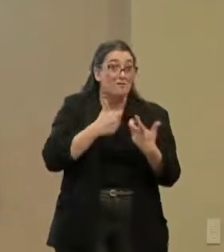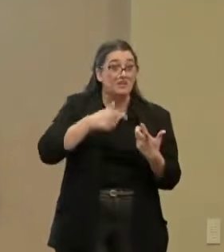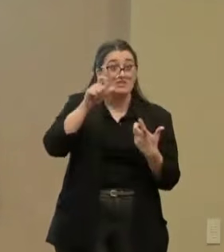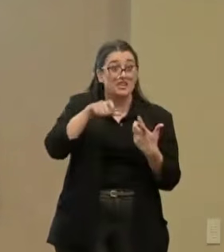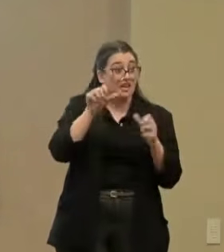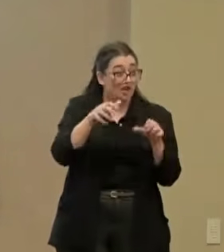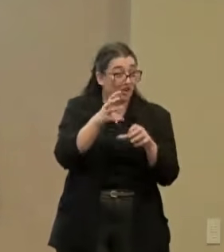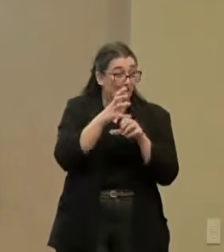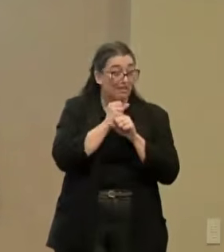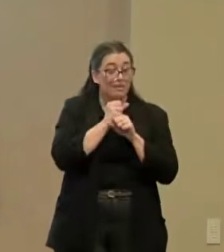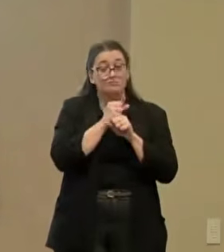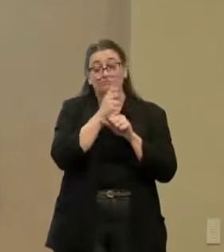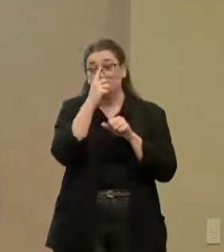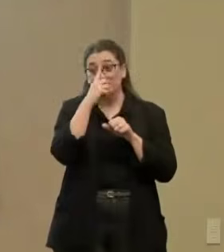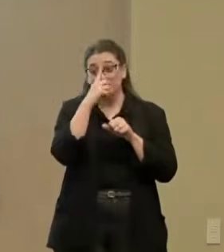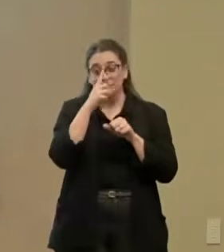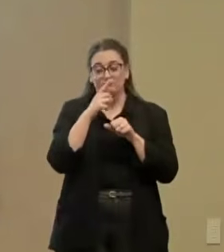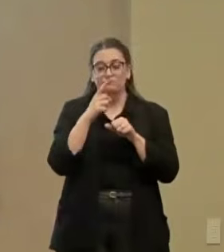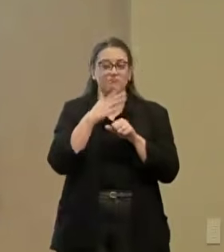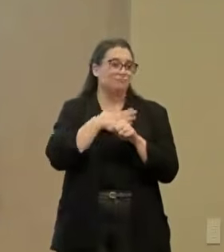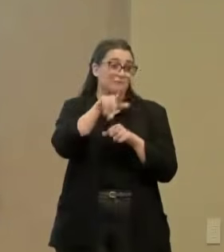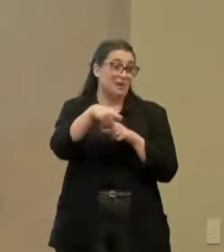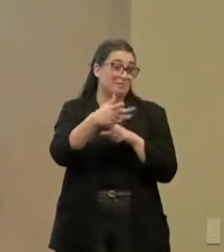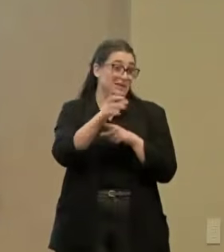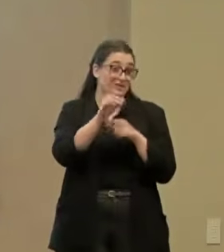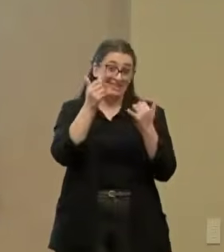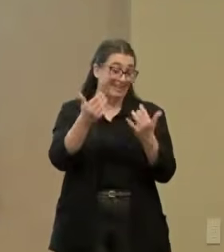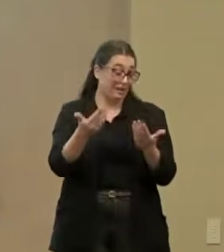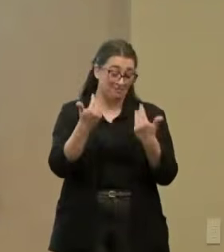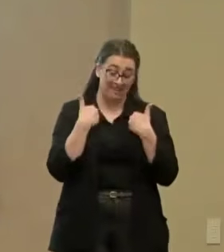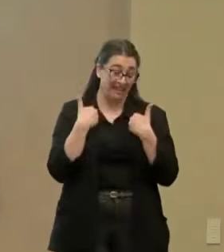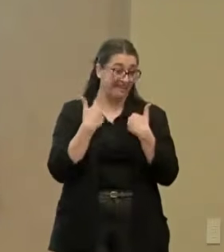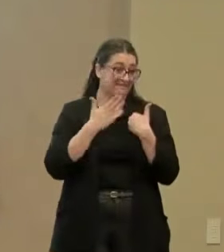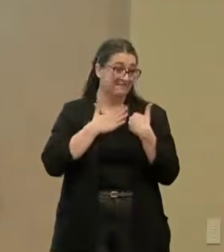needed, but it ultimately helped me get my PhD.